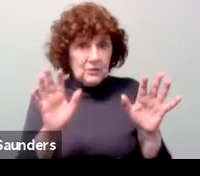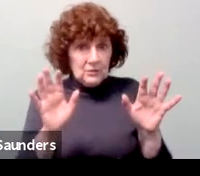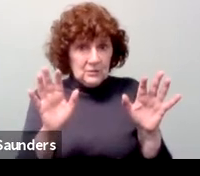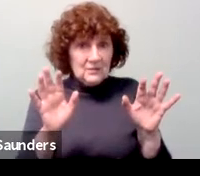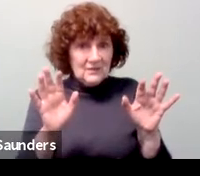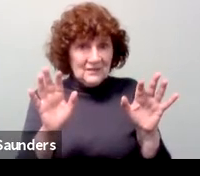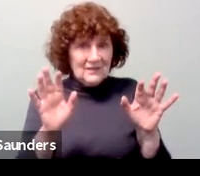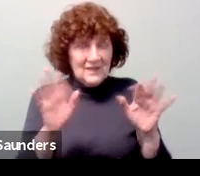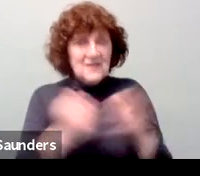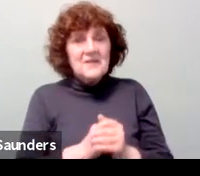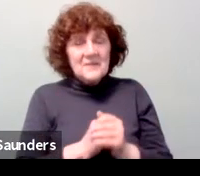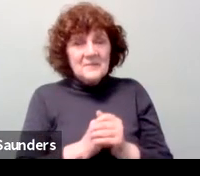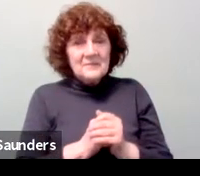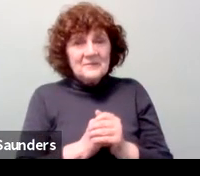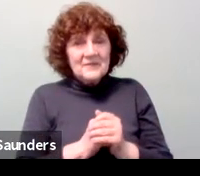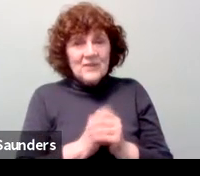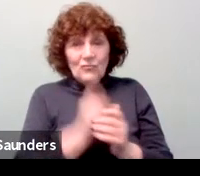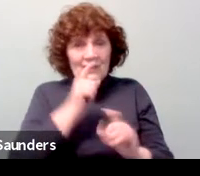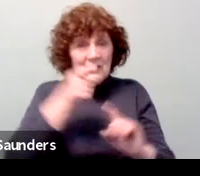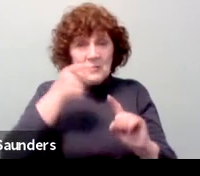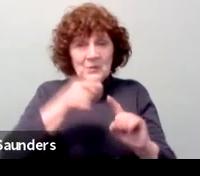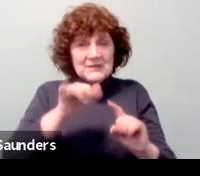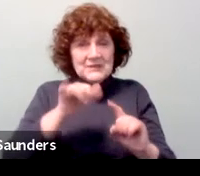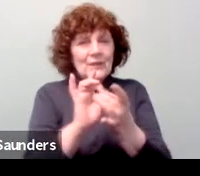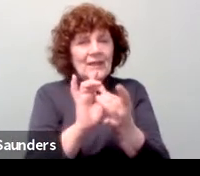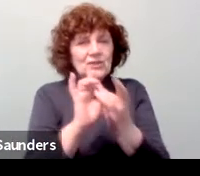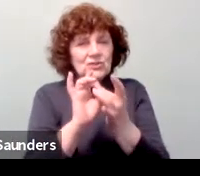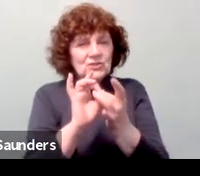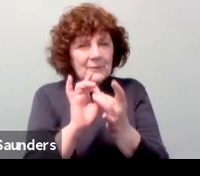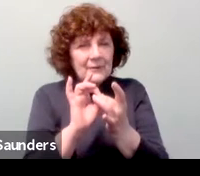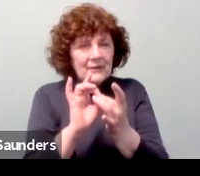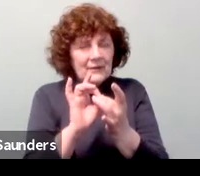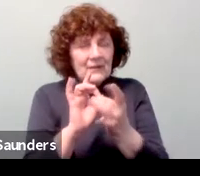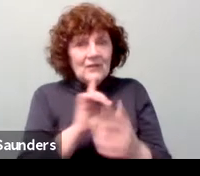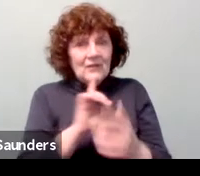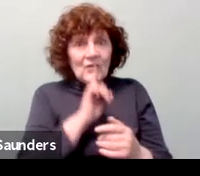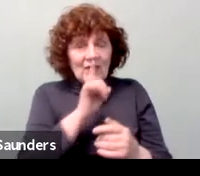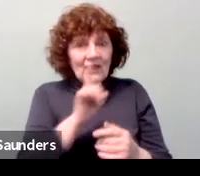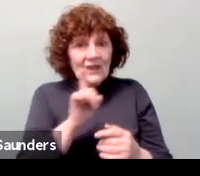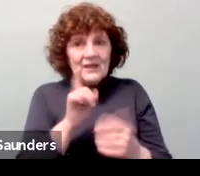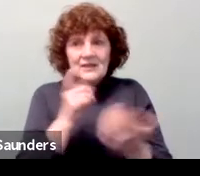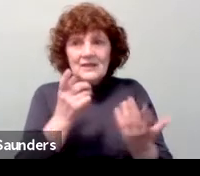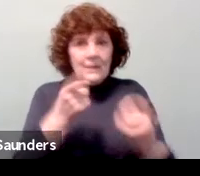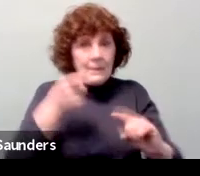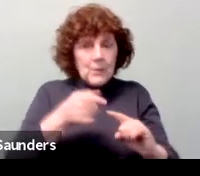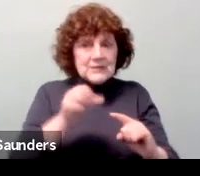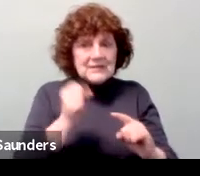Ultimately, it's all about relationships. Ultimately, it's all about